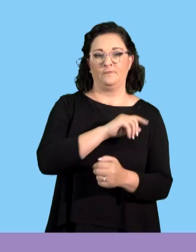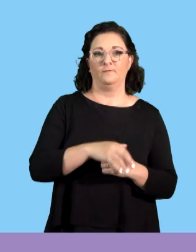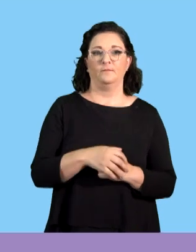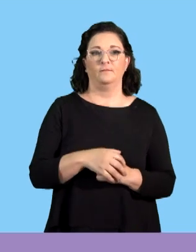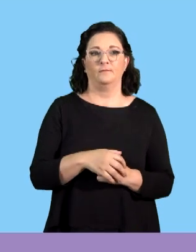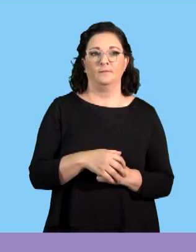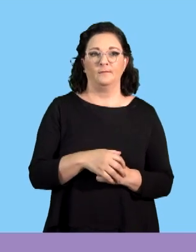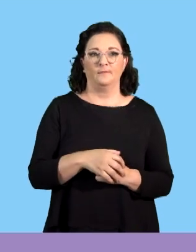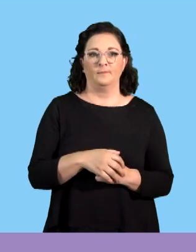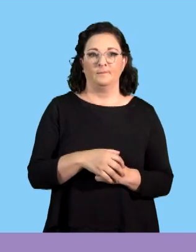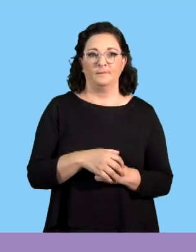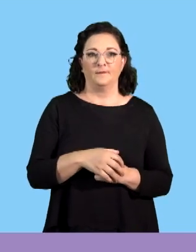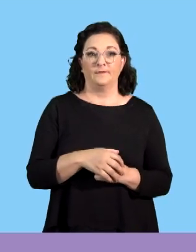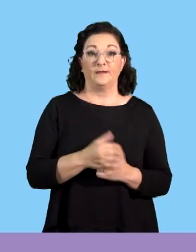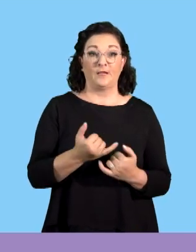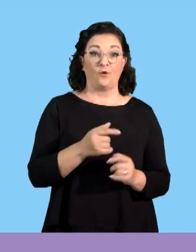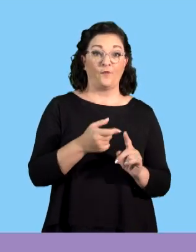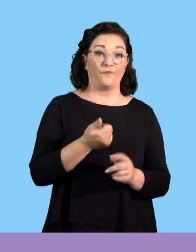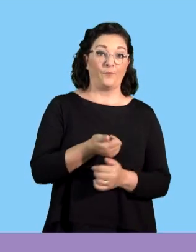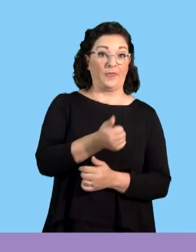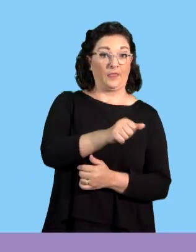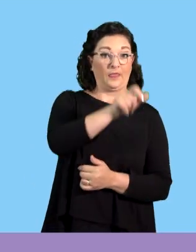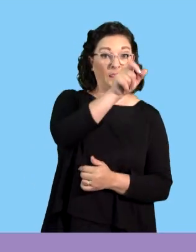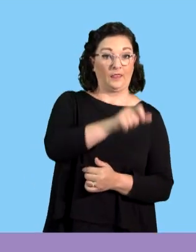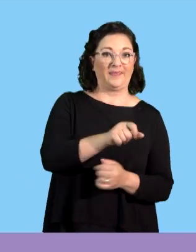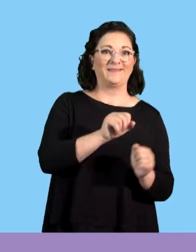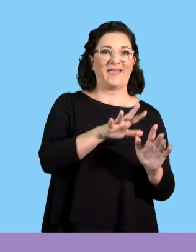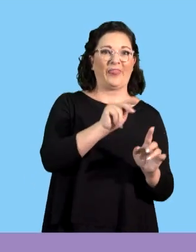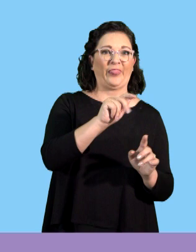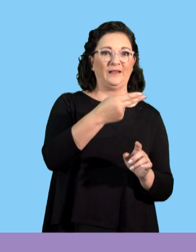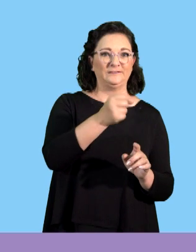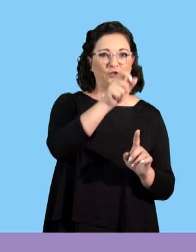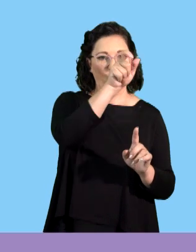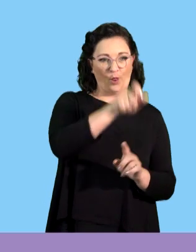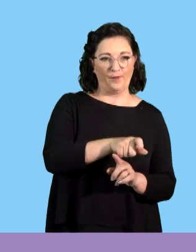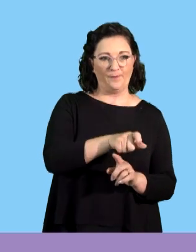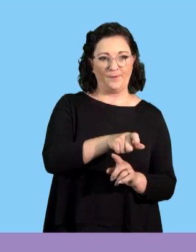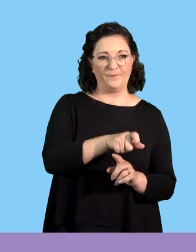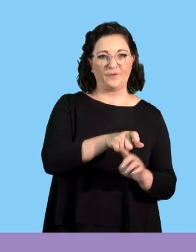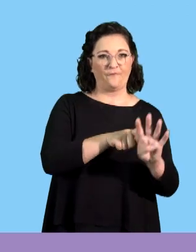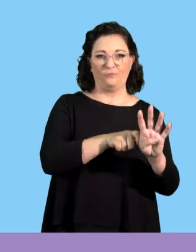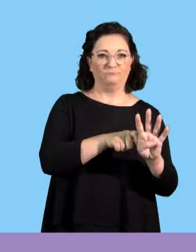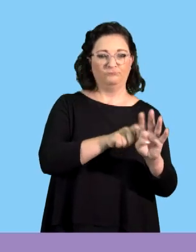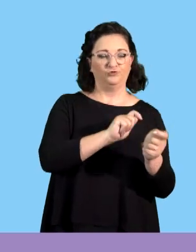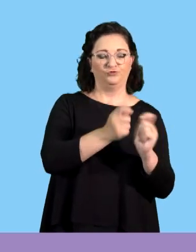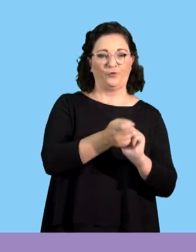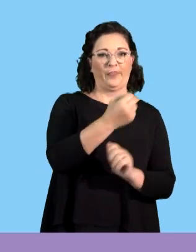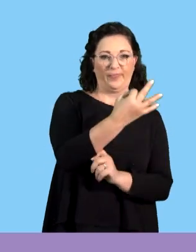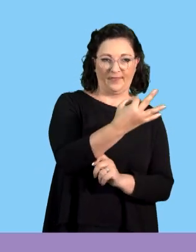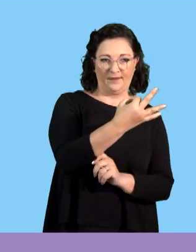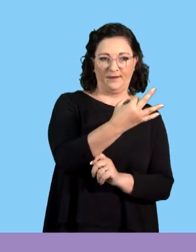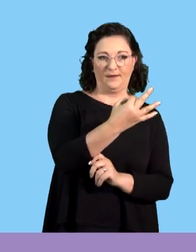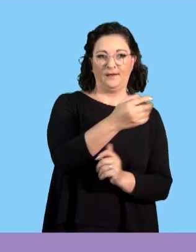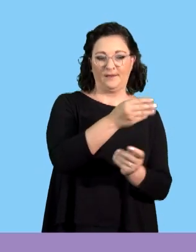the previous digit. Now, if we take from the tens, we'll be left with 3 tens here, and we now